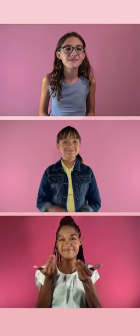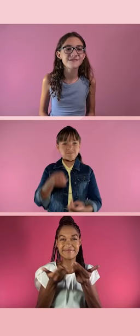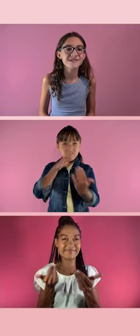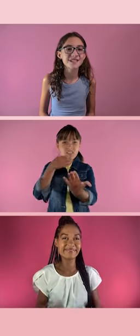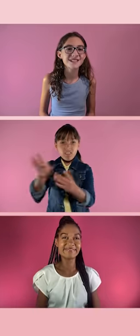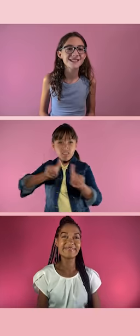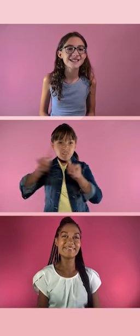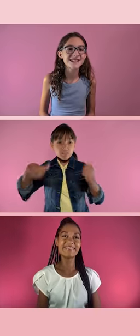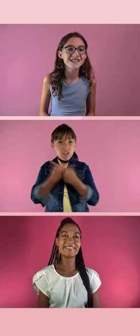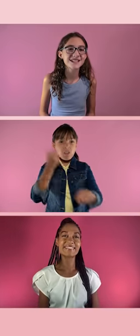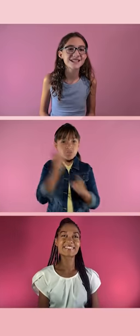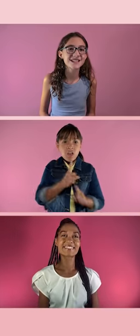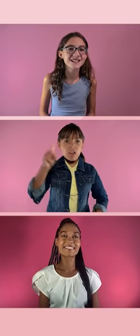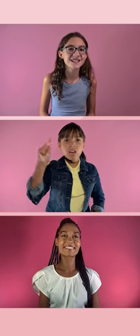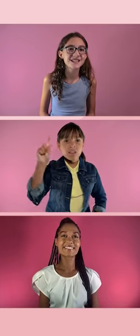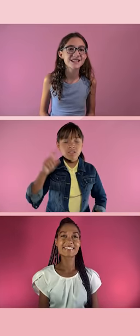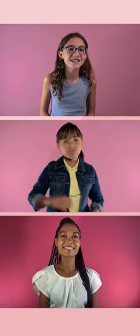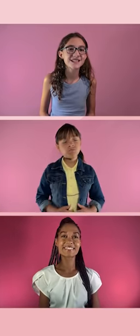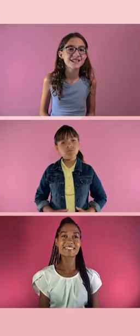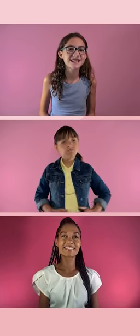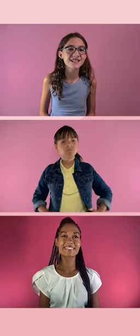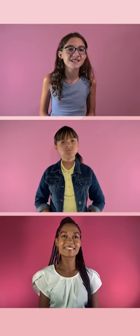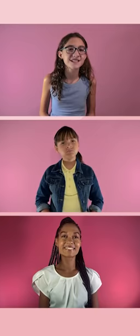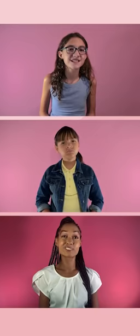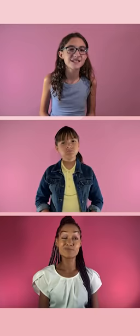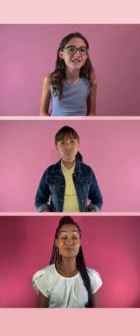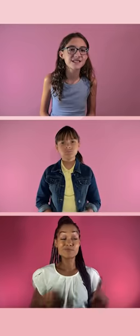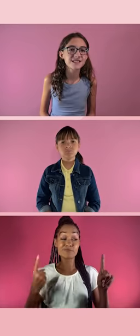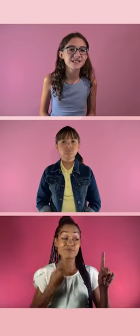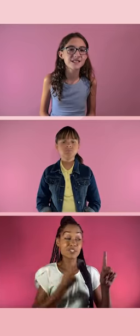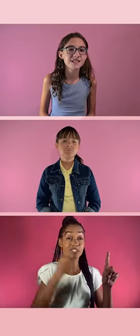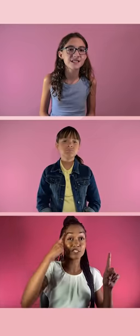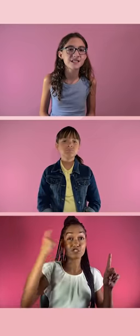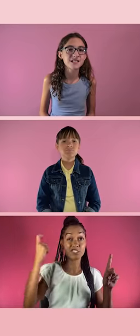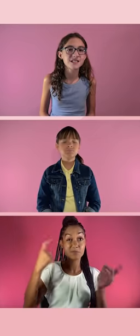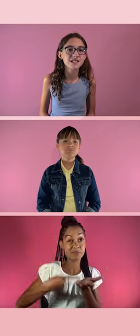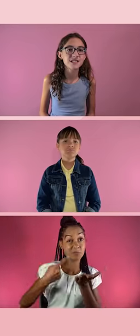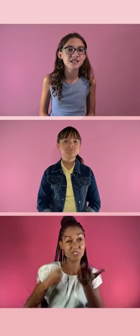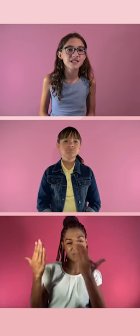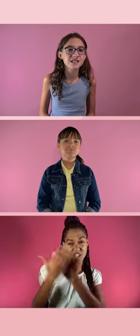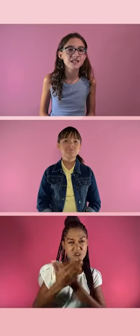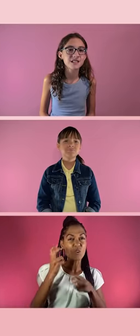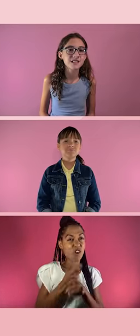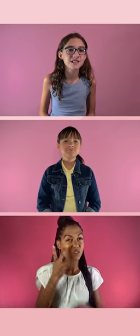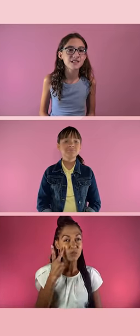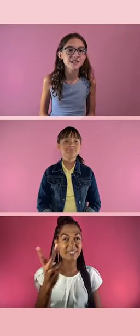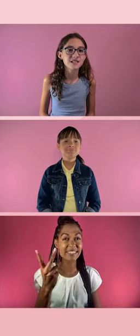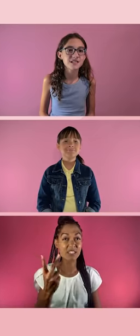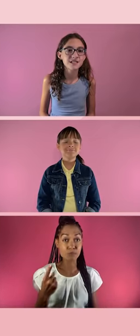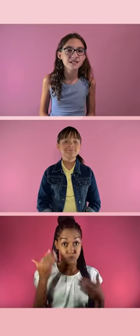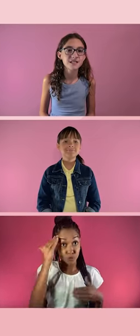so hard. You faced a lot of other challenges too, right? When you're chasing a dream, sometimes shadows can make it hard to